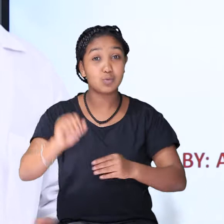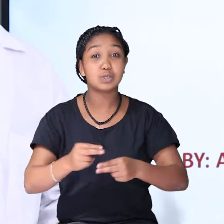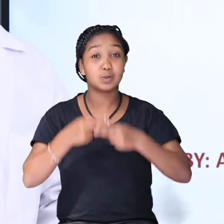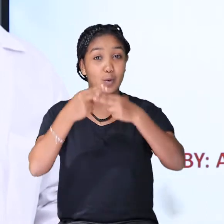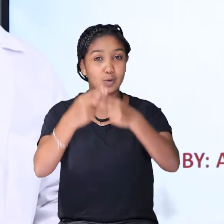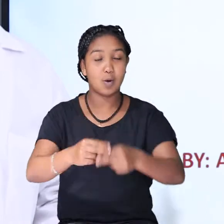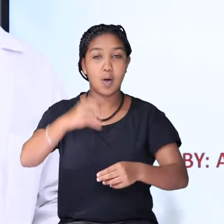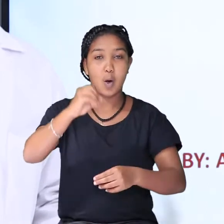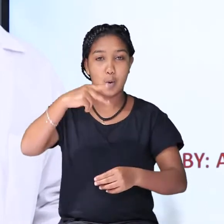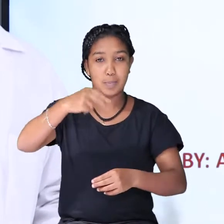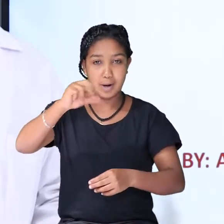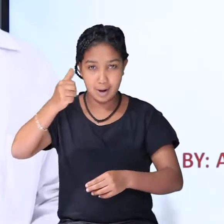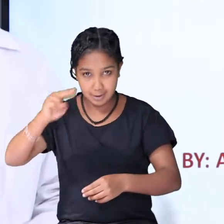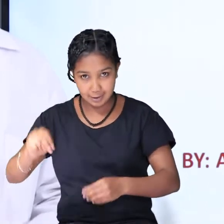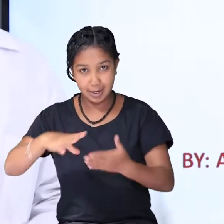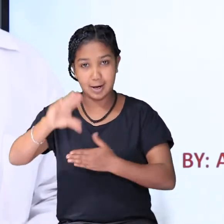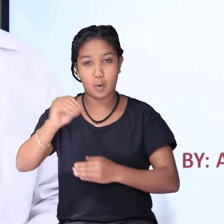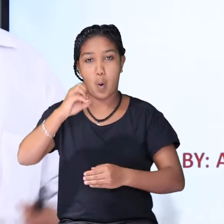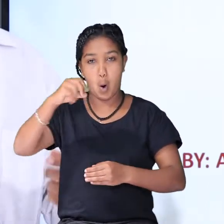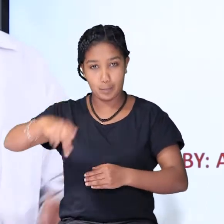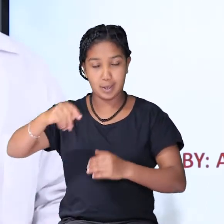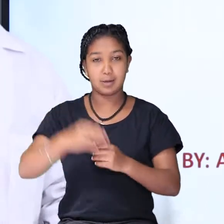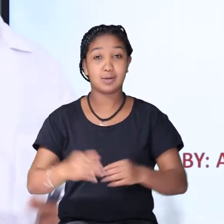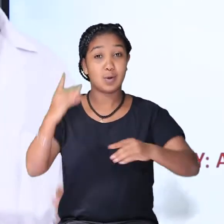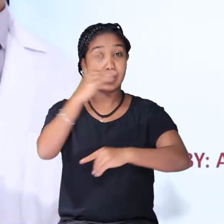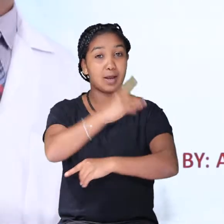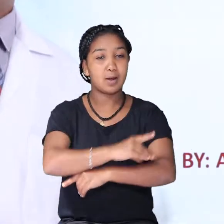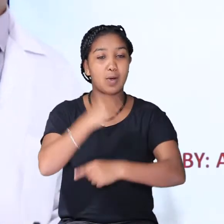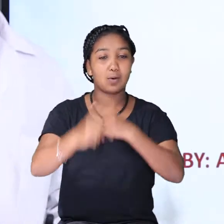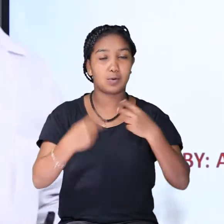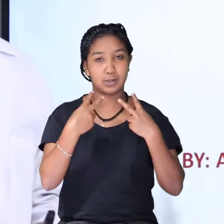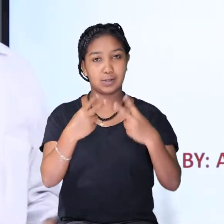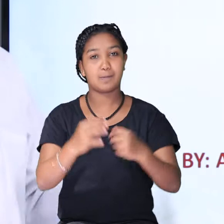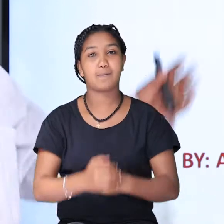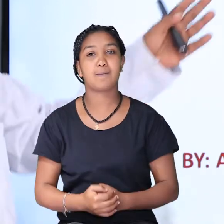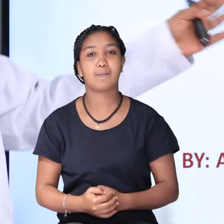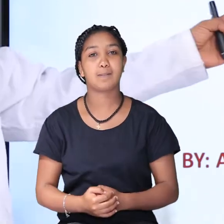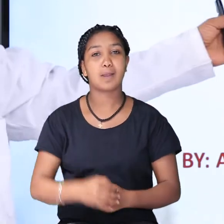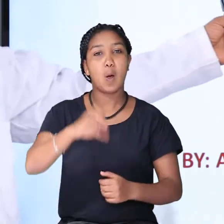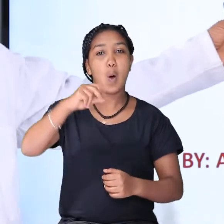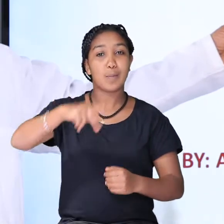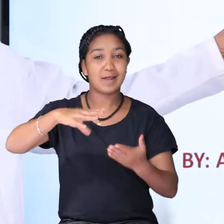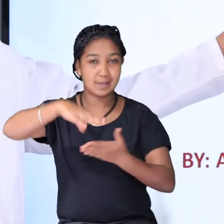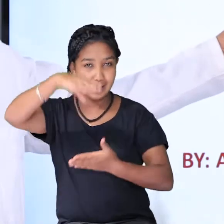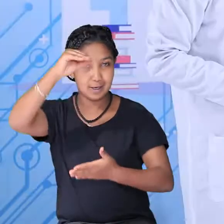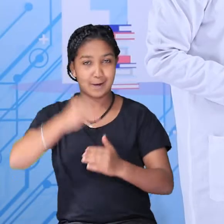called operant learning. Today we are going to see operant